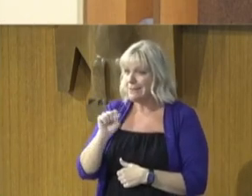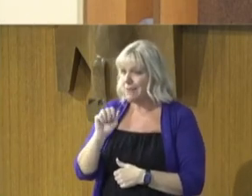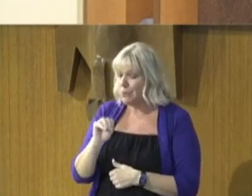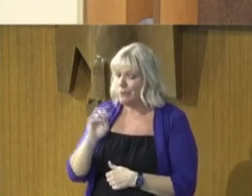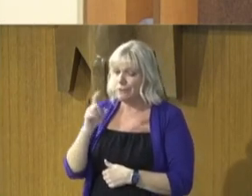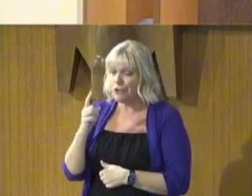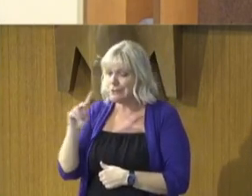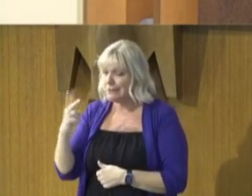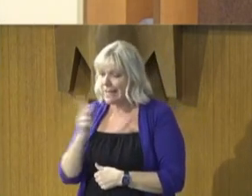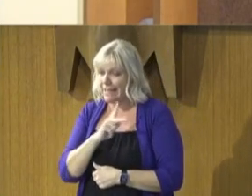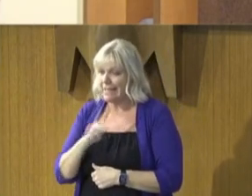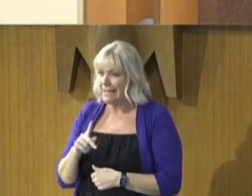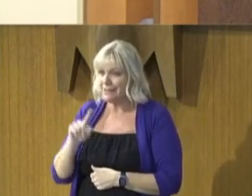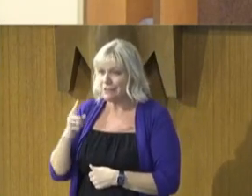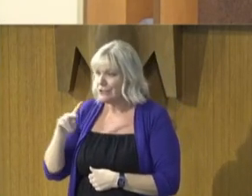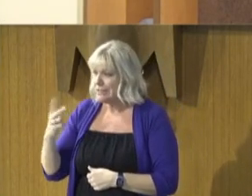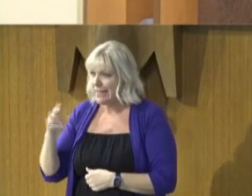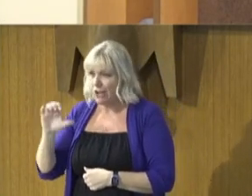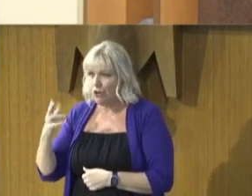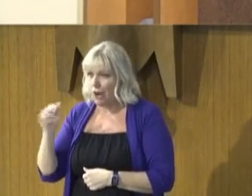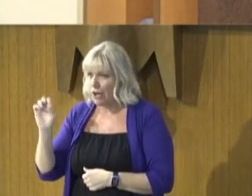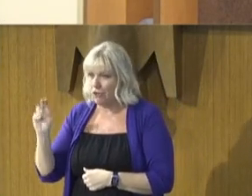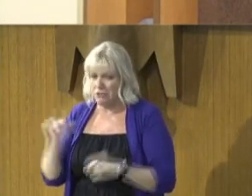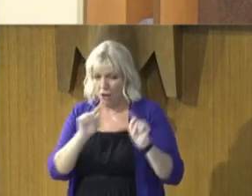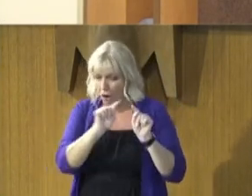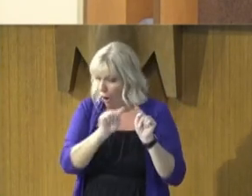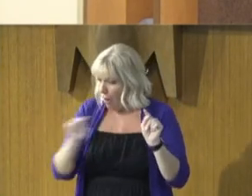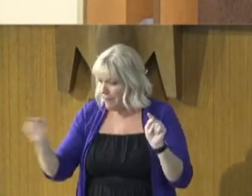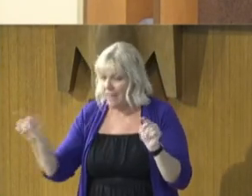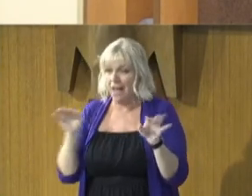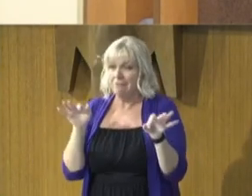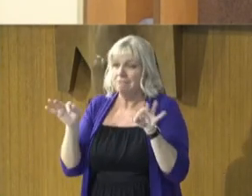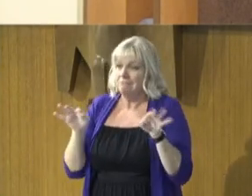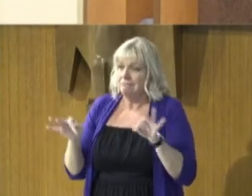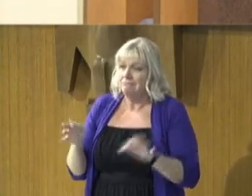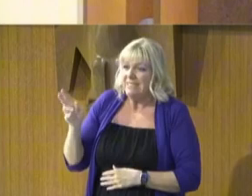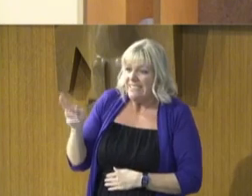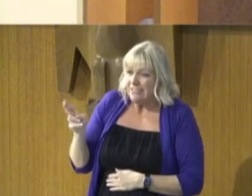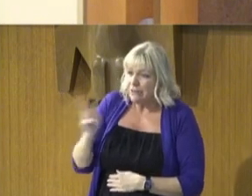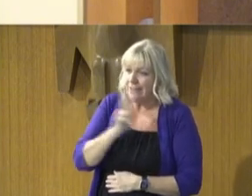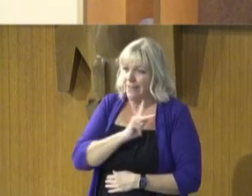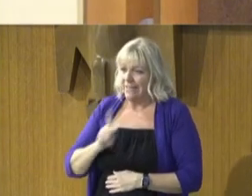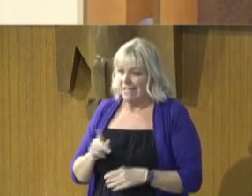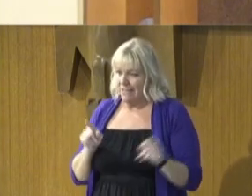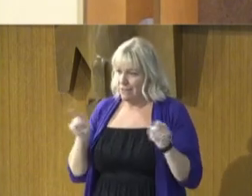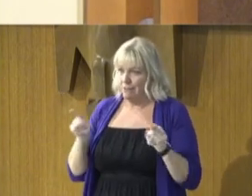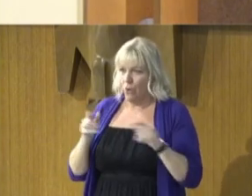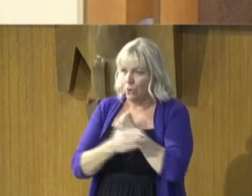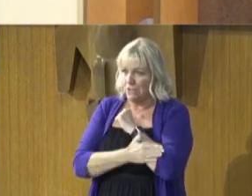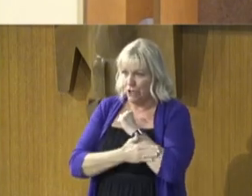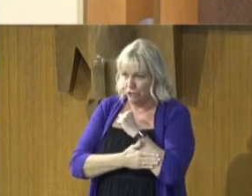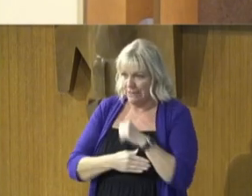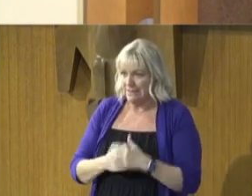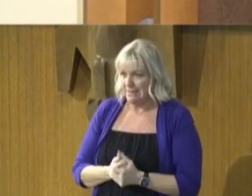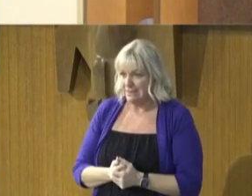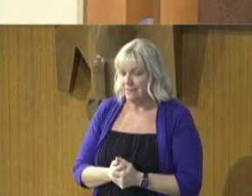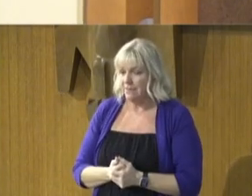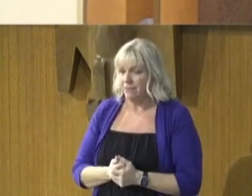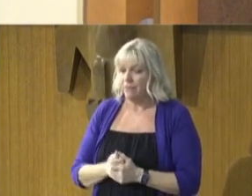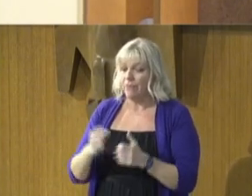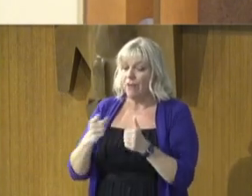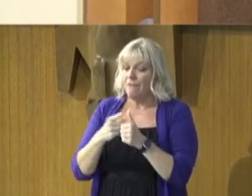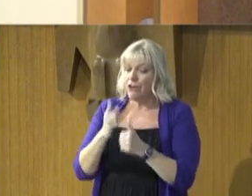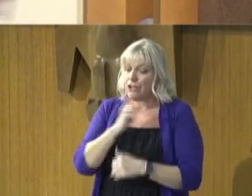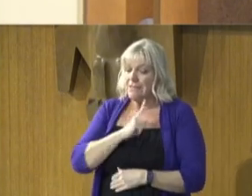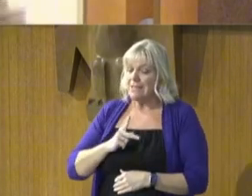2 Chronicles, these all tell the history of the kings of Israel and Judah. And in 1 Kings 22,